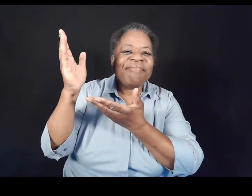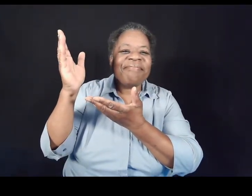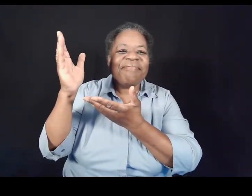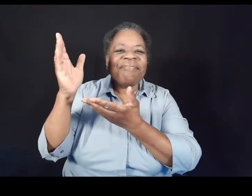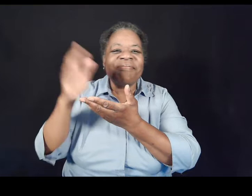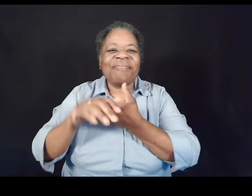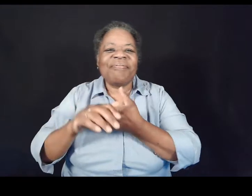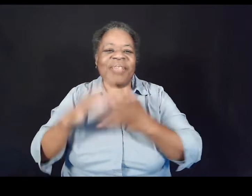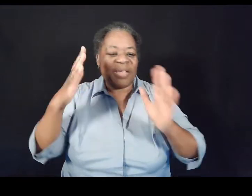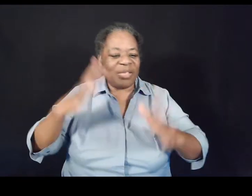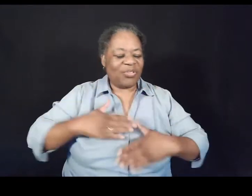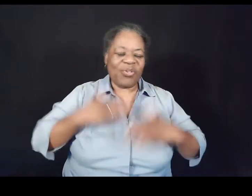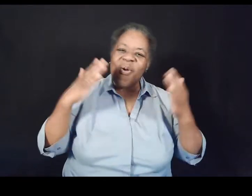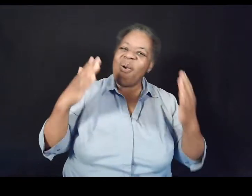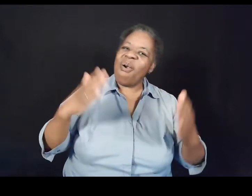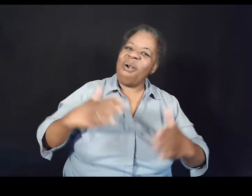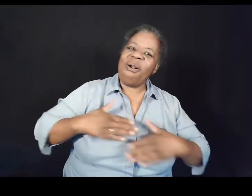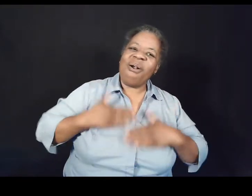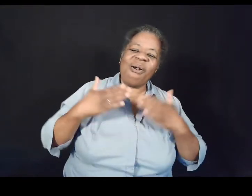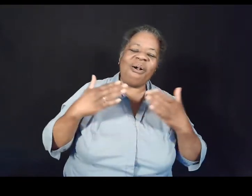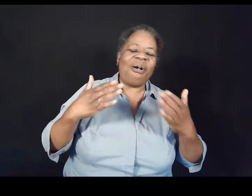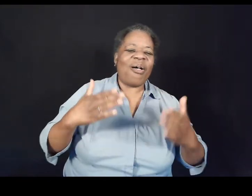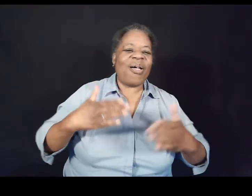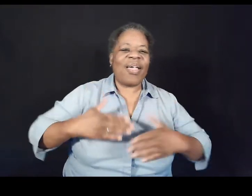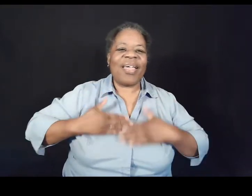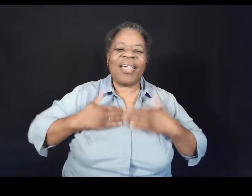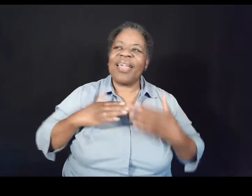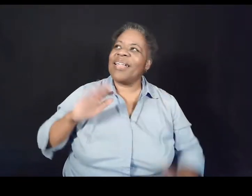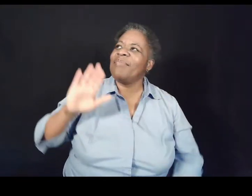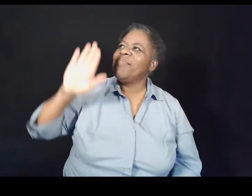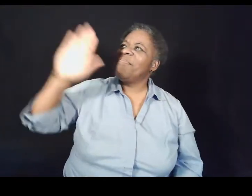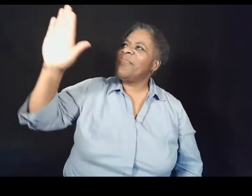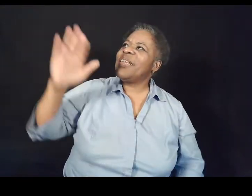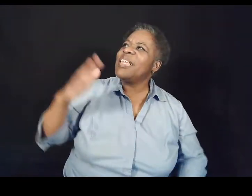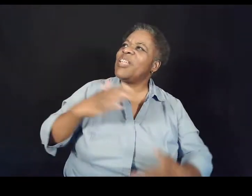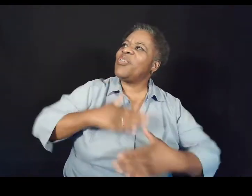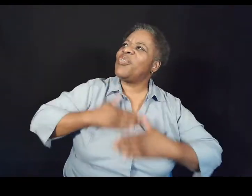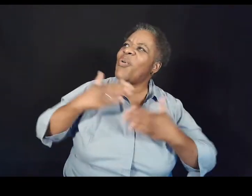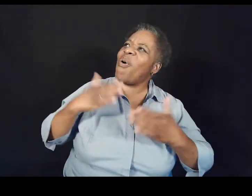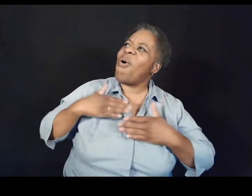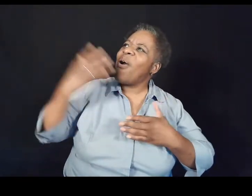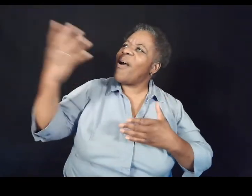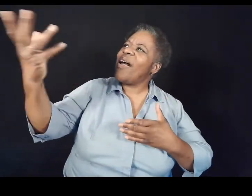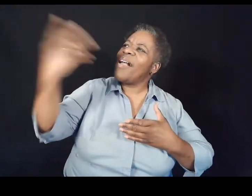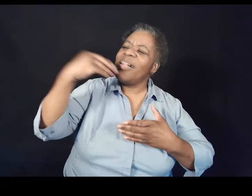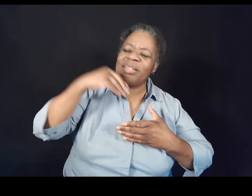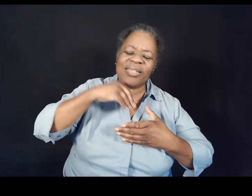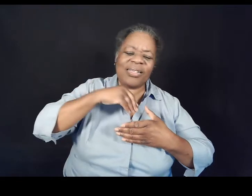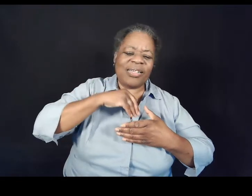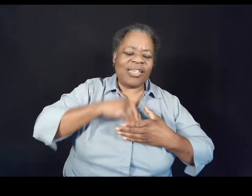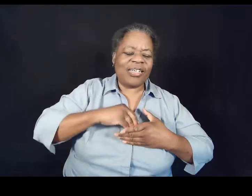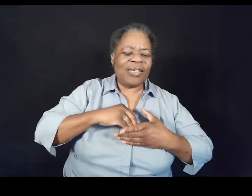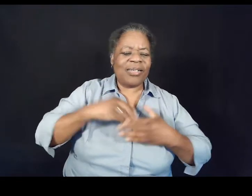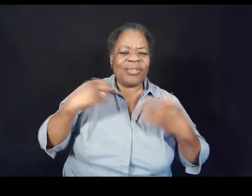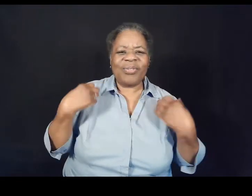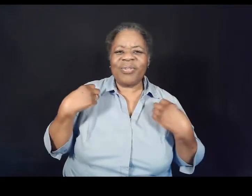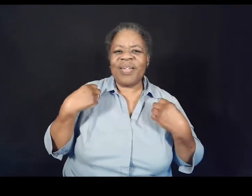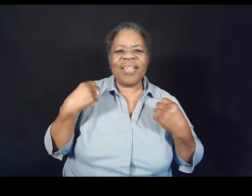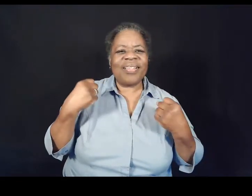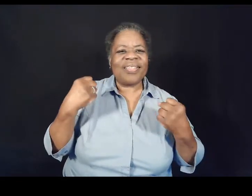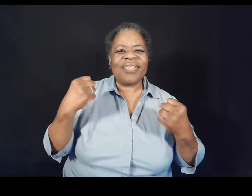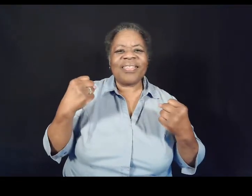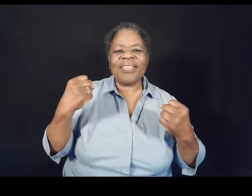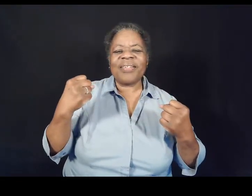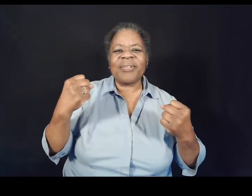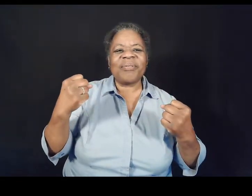Say, joy, the joy, the joy of the Lord is my strength.